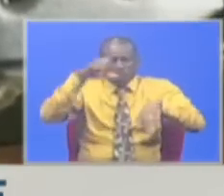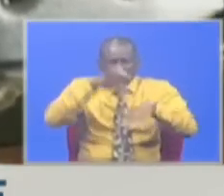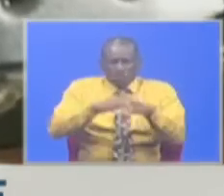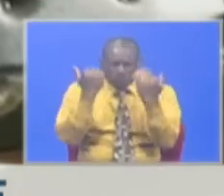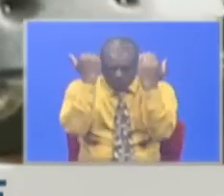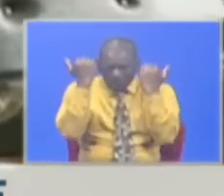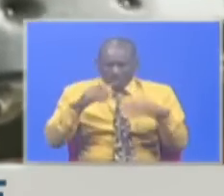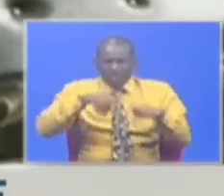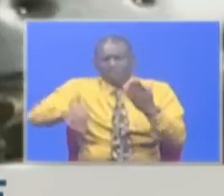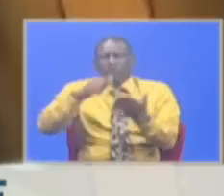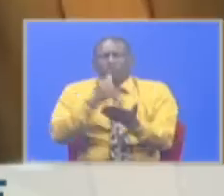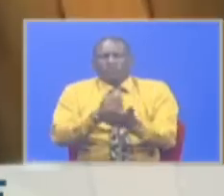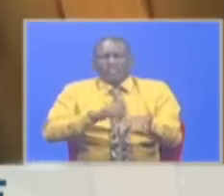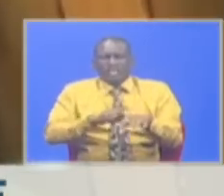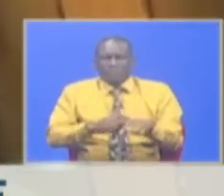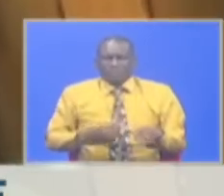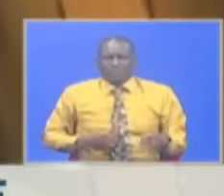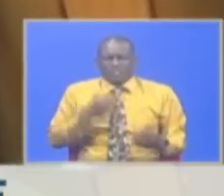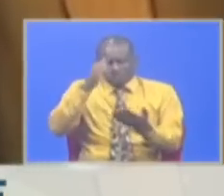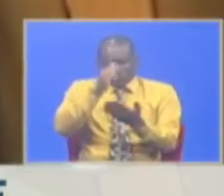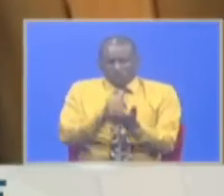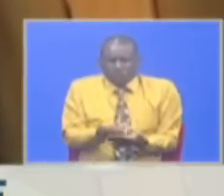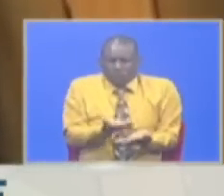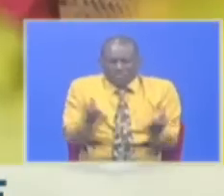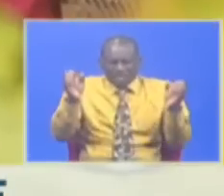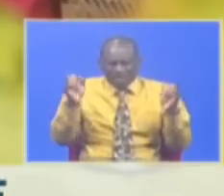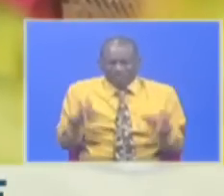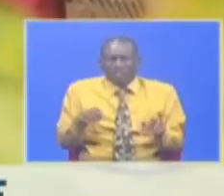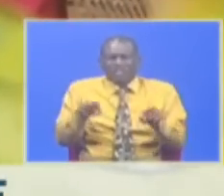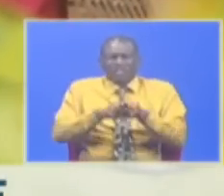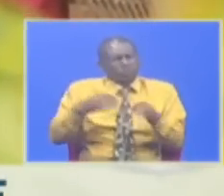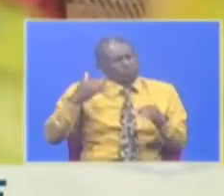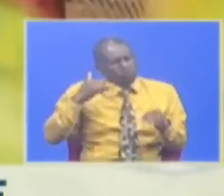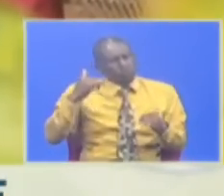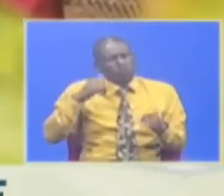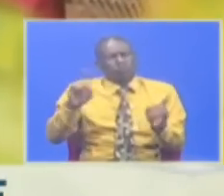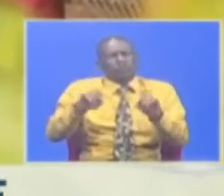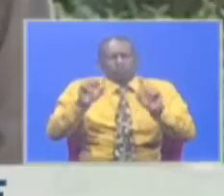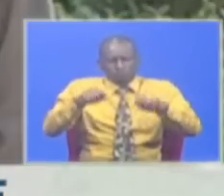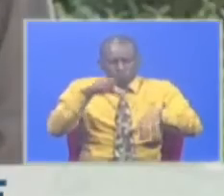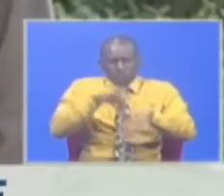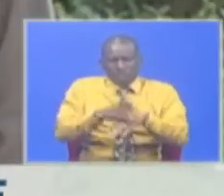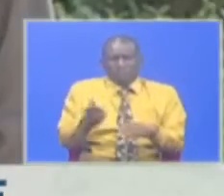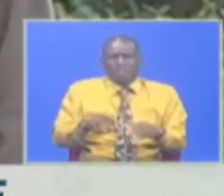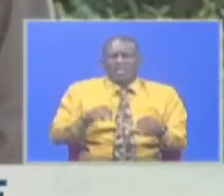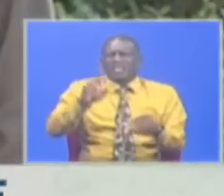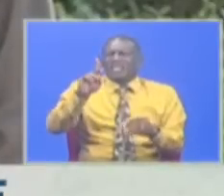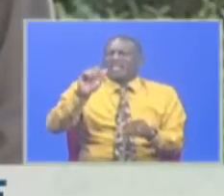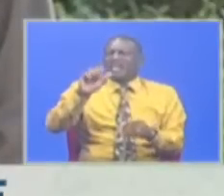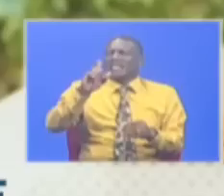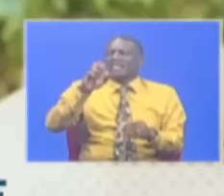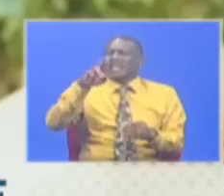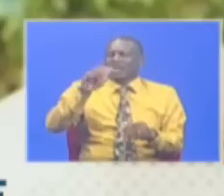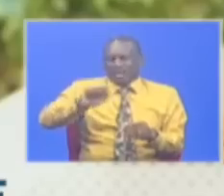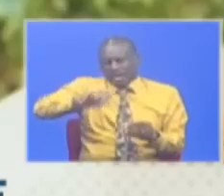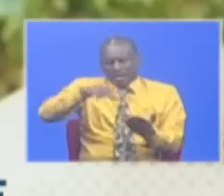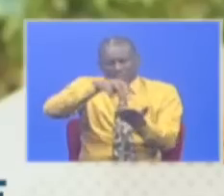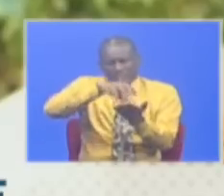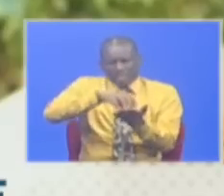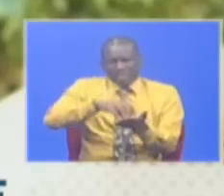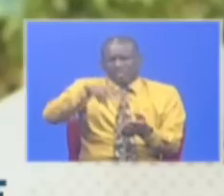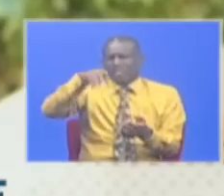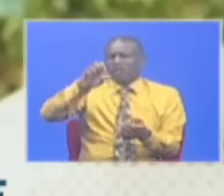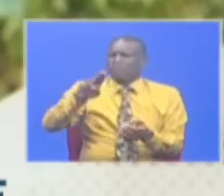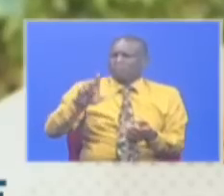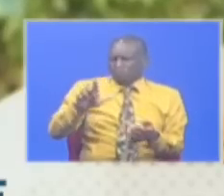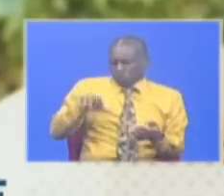visited. He was also unavailable on phone. In Kandara, Murang'a County is yet another case. Paul Njuguna's wife